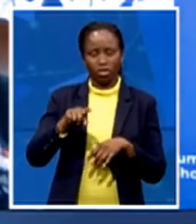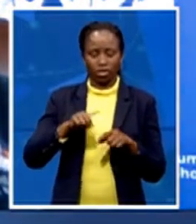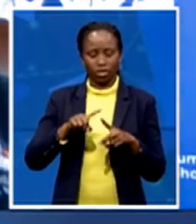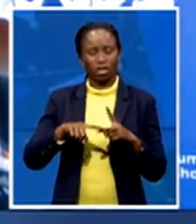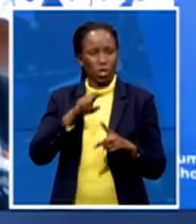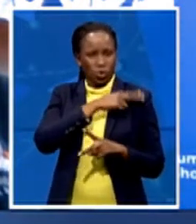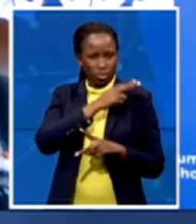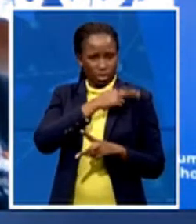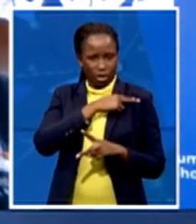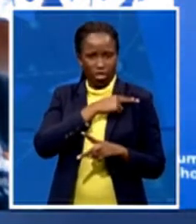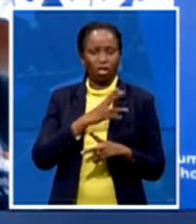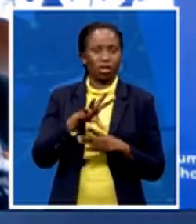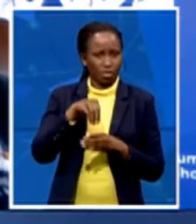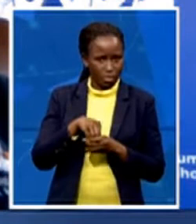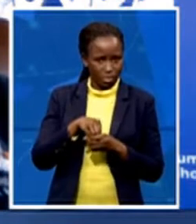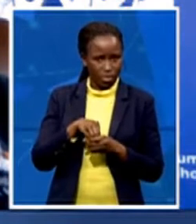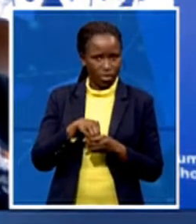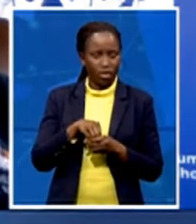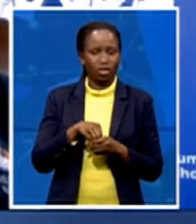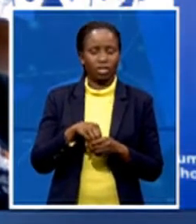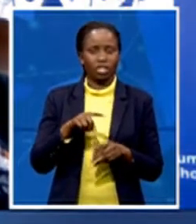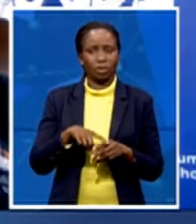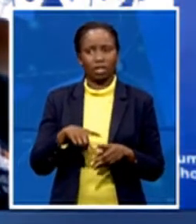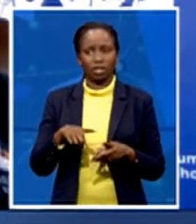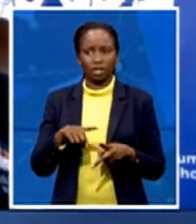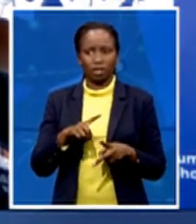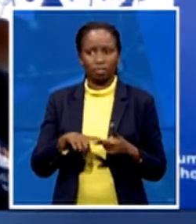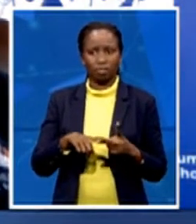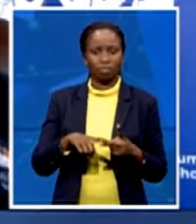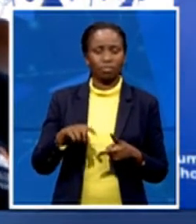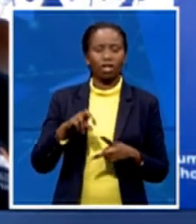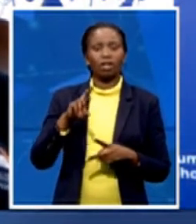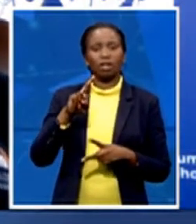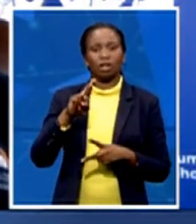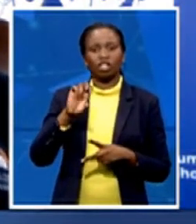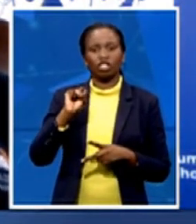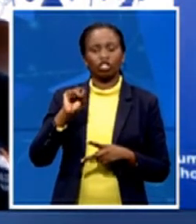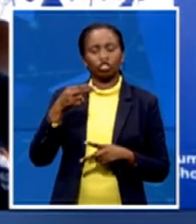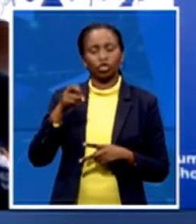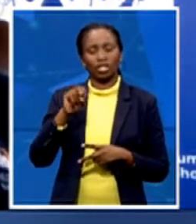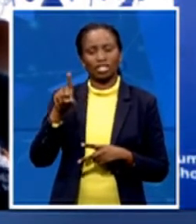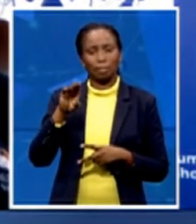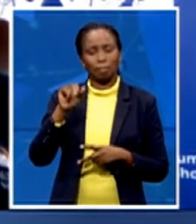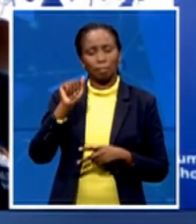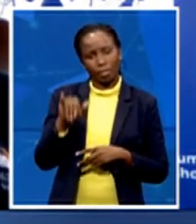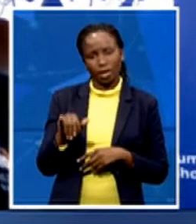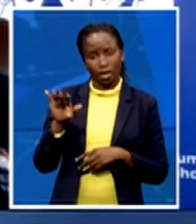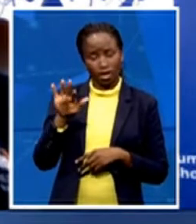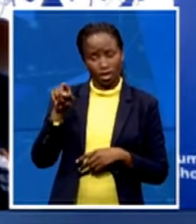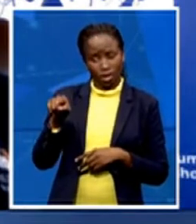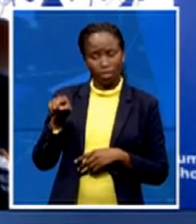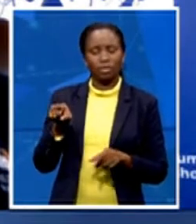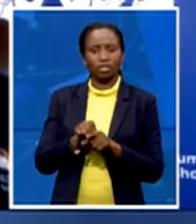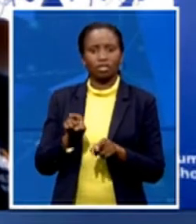Mitchell's Plain actually tops the list of the sites that have had quite a lot of the vaccination in total. And